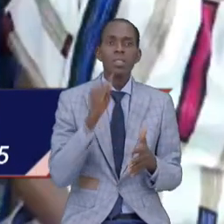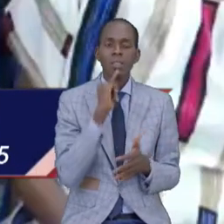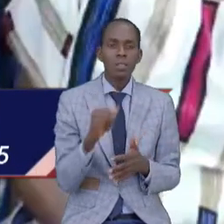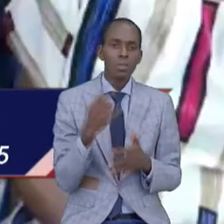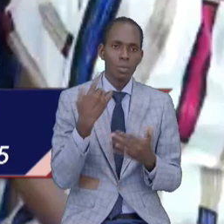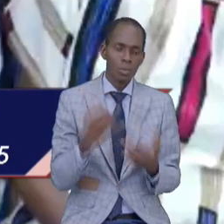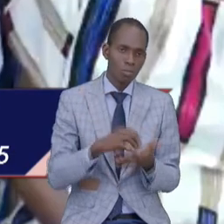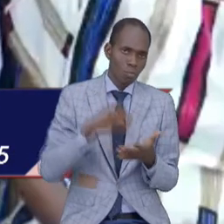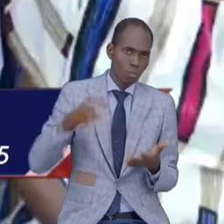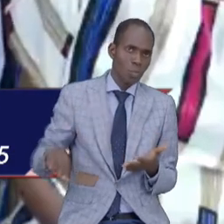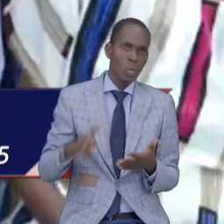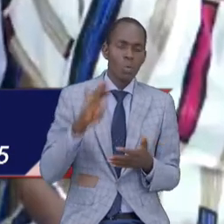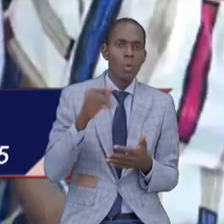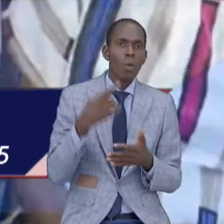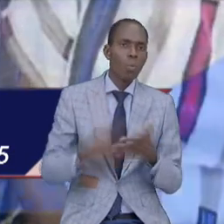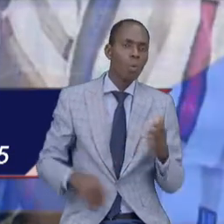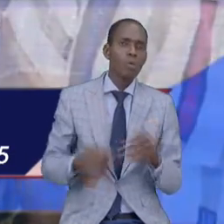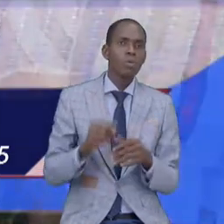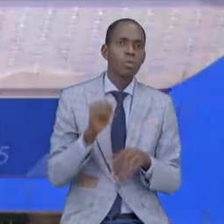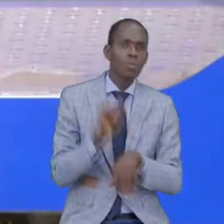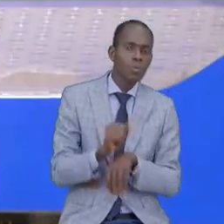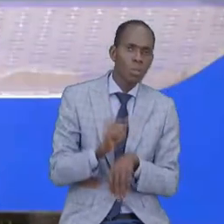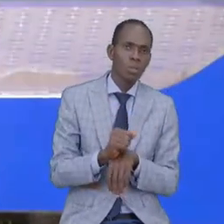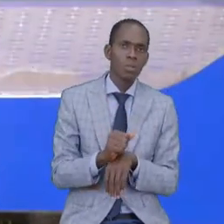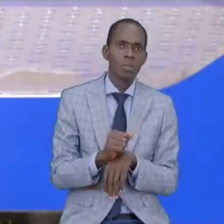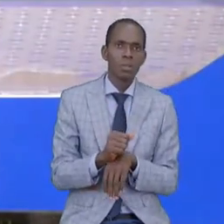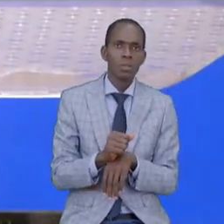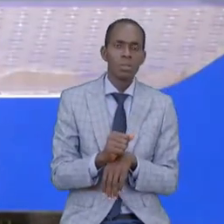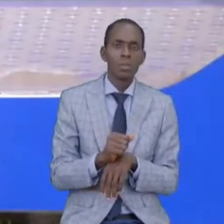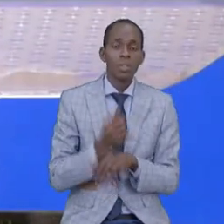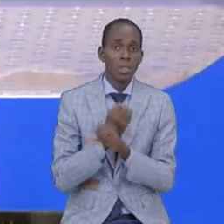Of works? Saved by works?